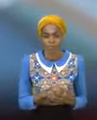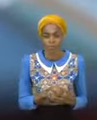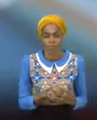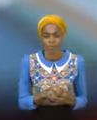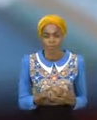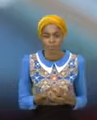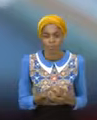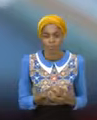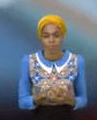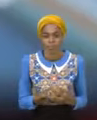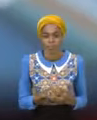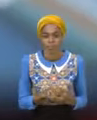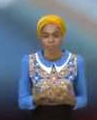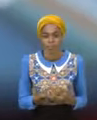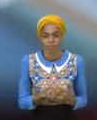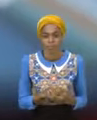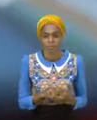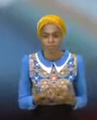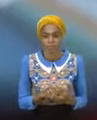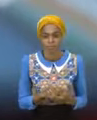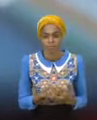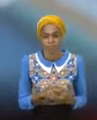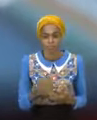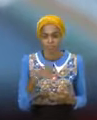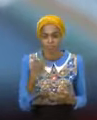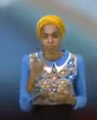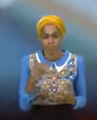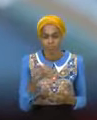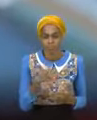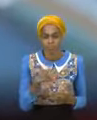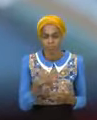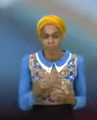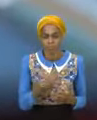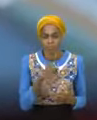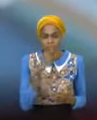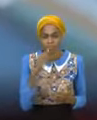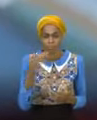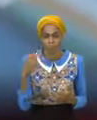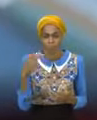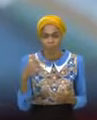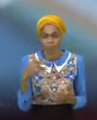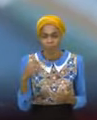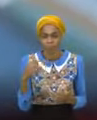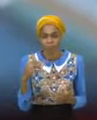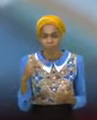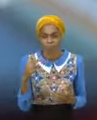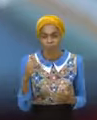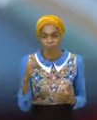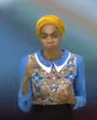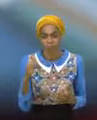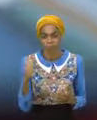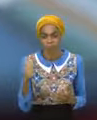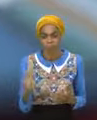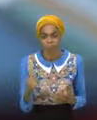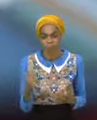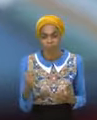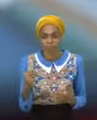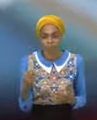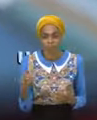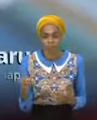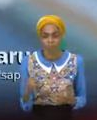me for the operation. Because he said was it high in here or something? I can't really place my head on it. So I've been living with